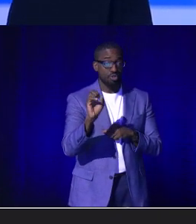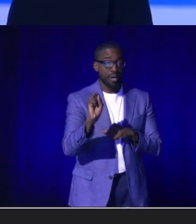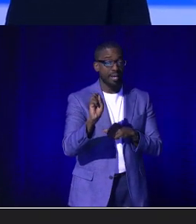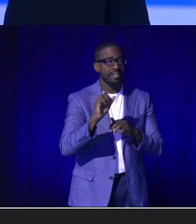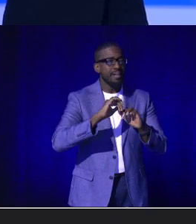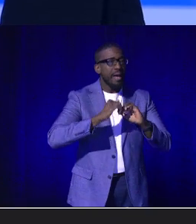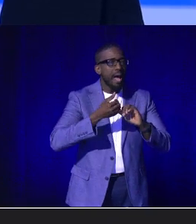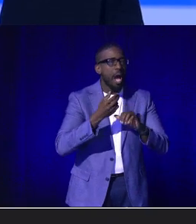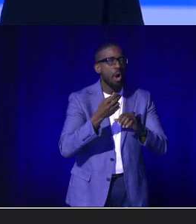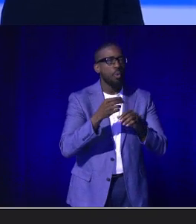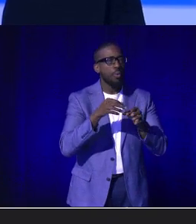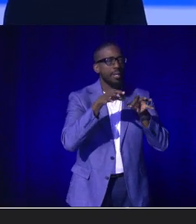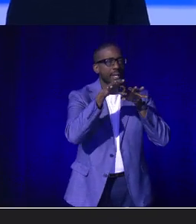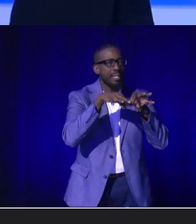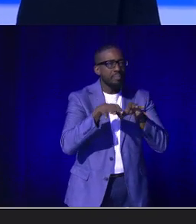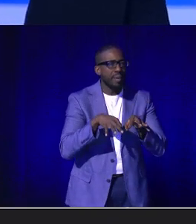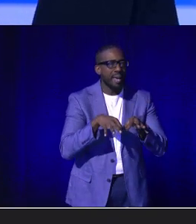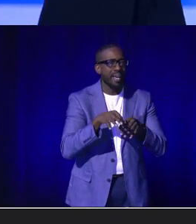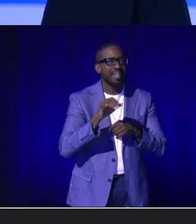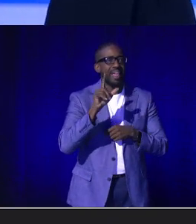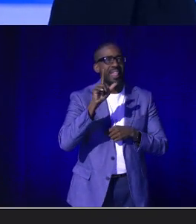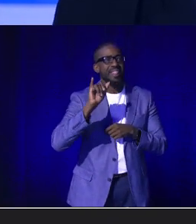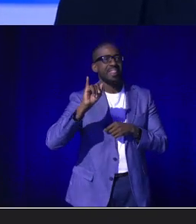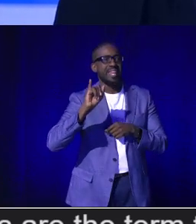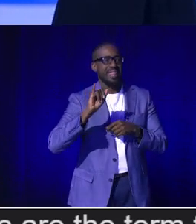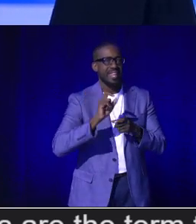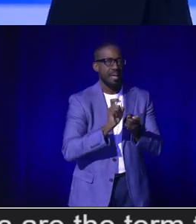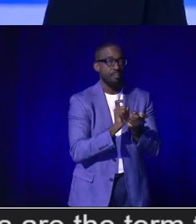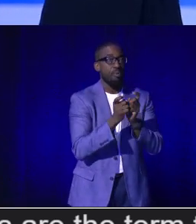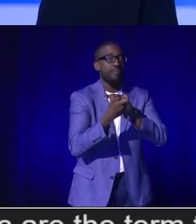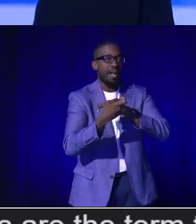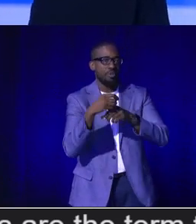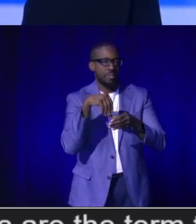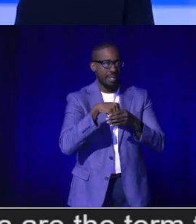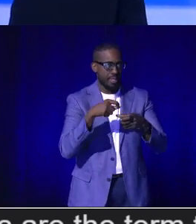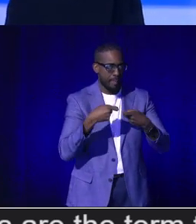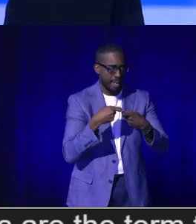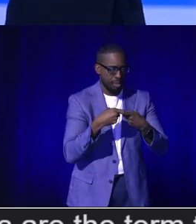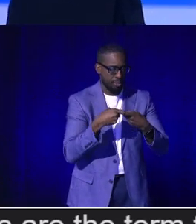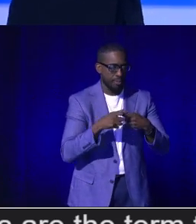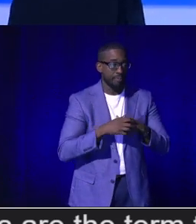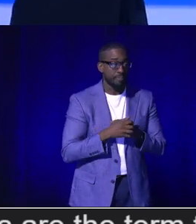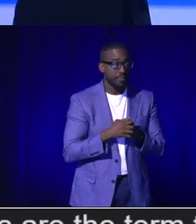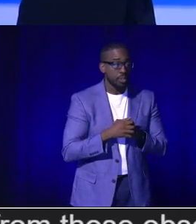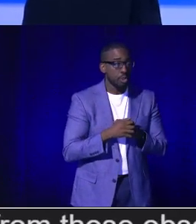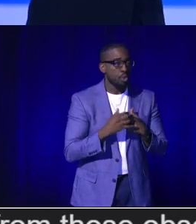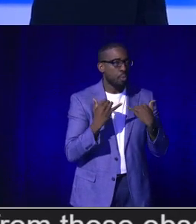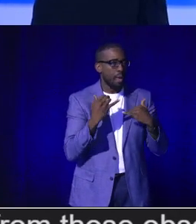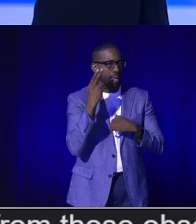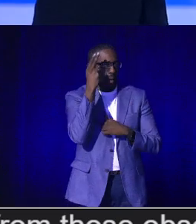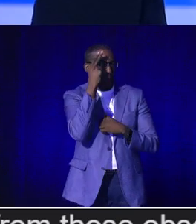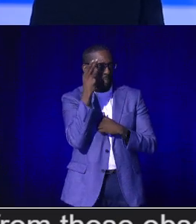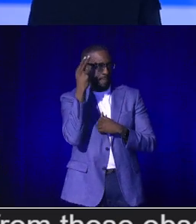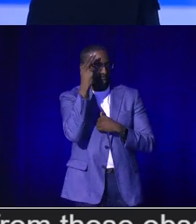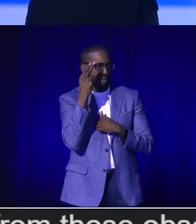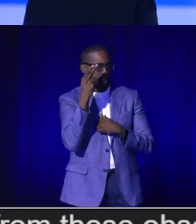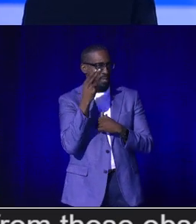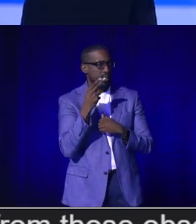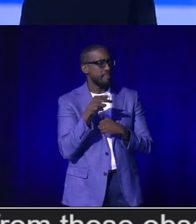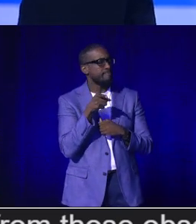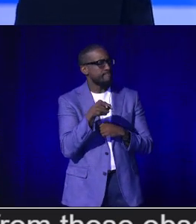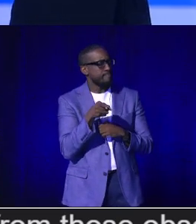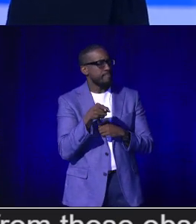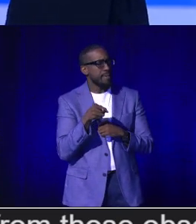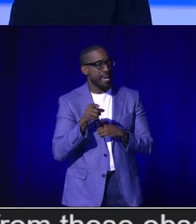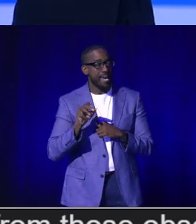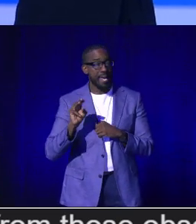batteries, although they are quite different from those observed in metallurgy. So we had this sort of hypothesis. Since in